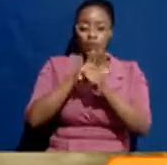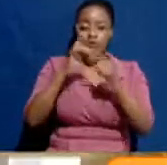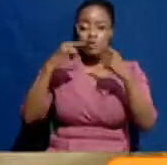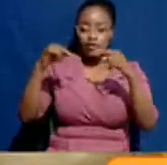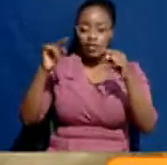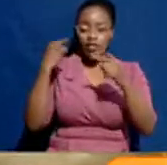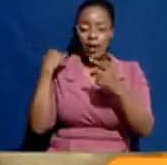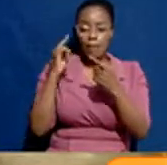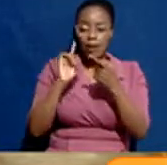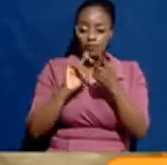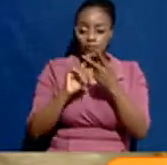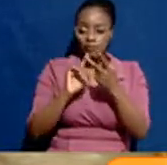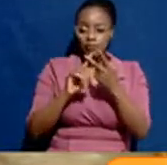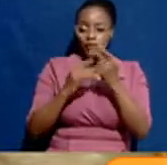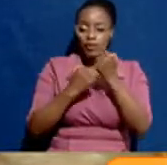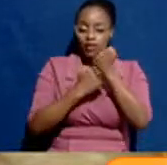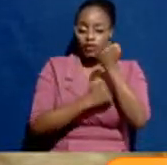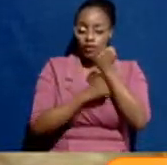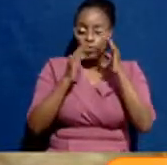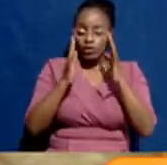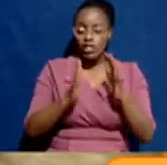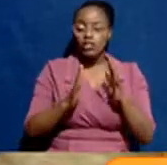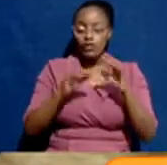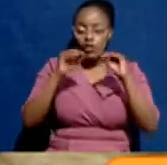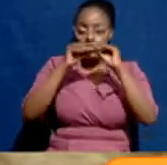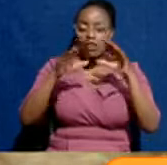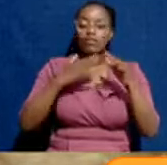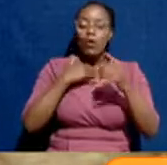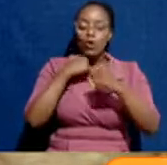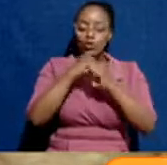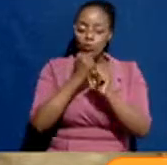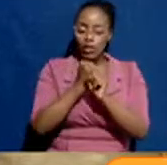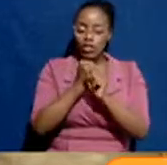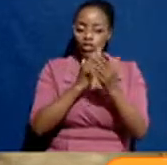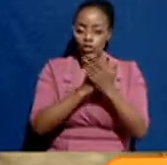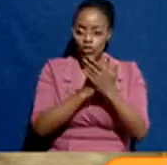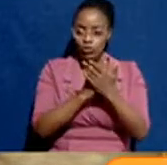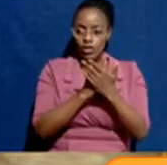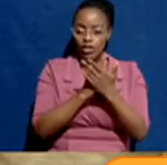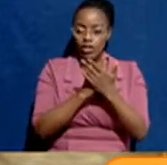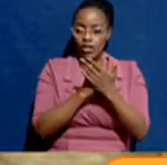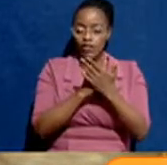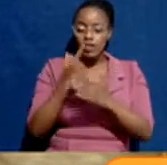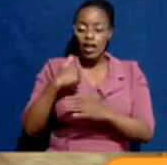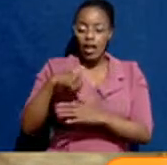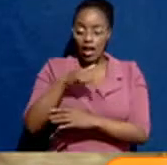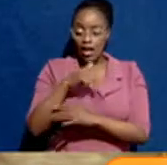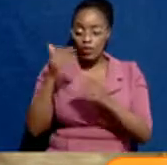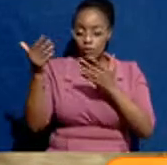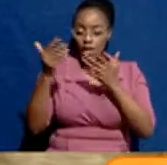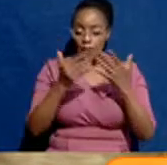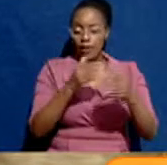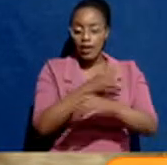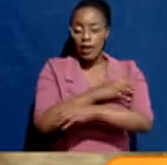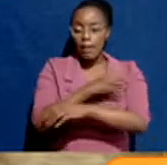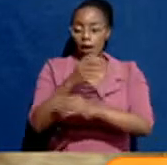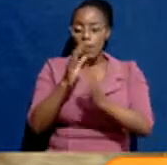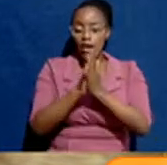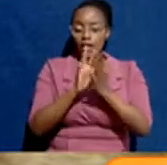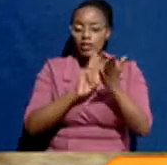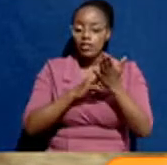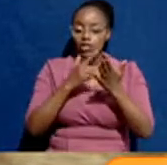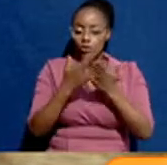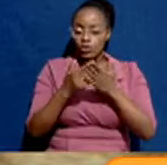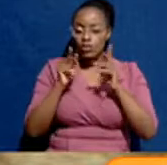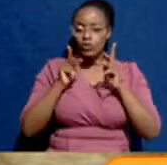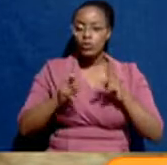first, the founders of devolution wanted to make sure that we bring power and resources